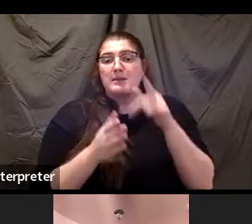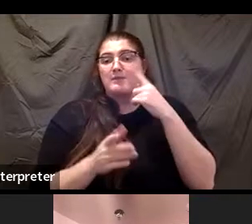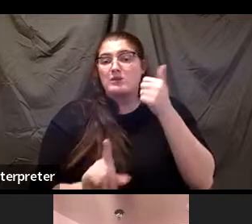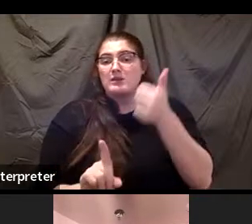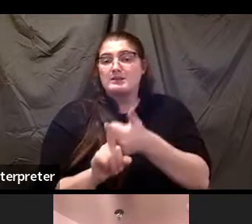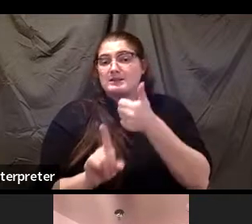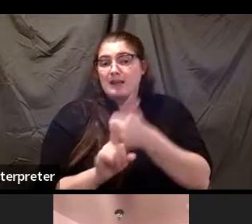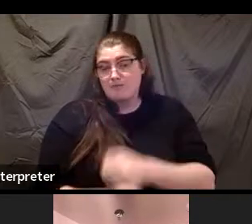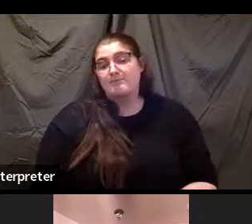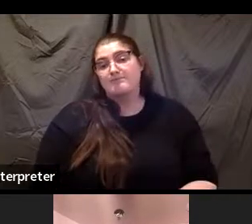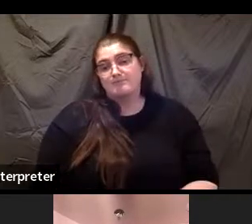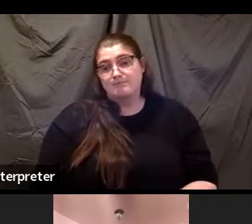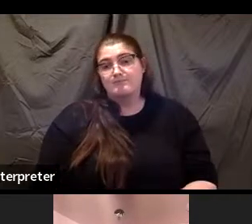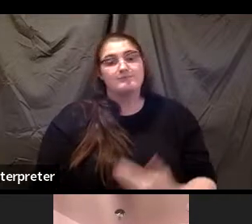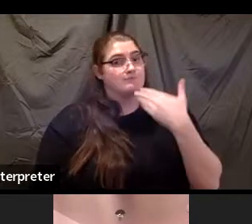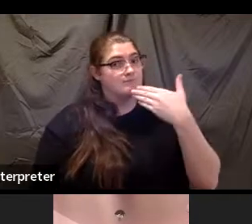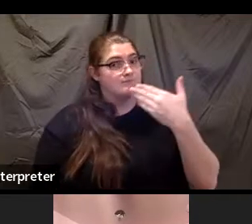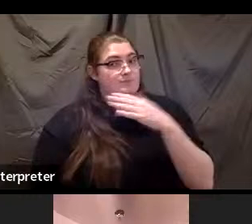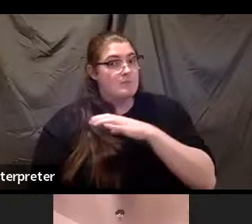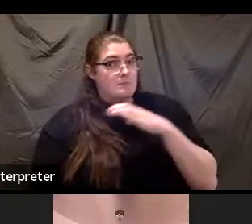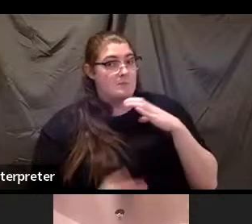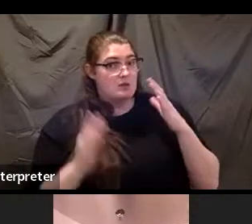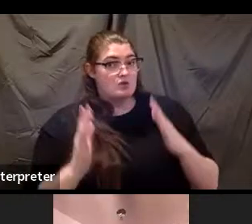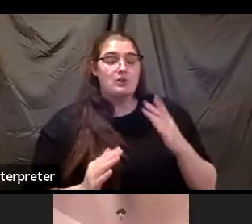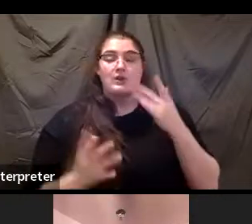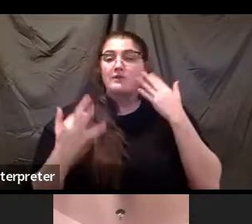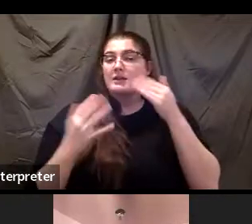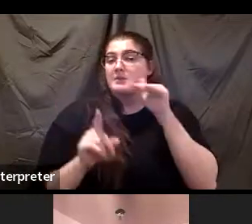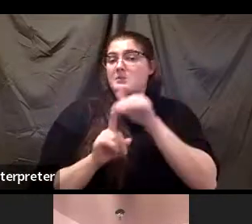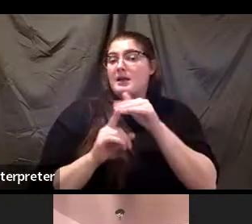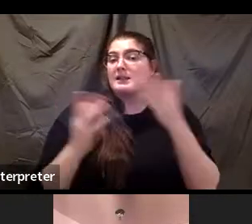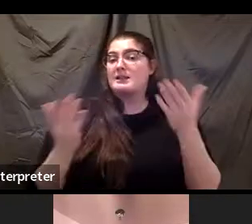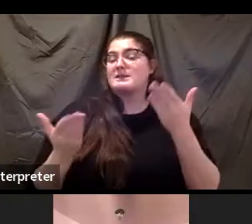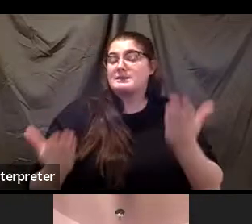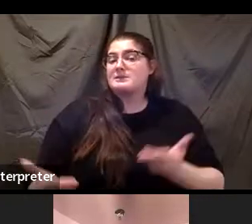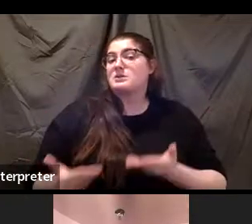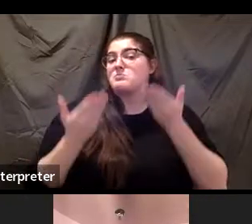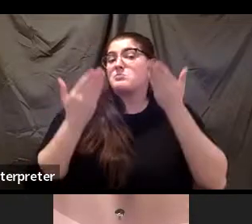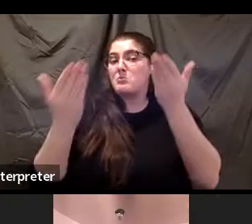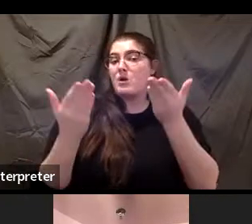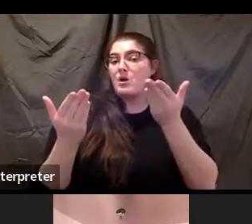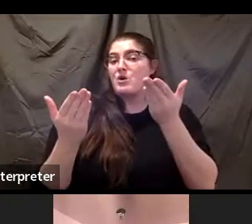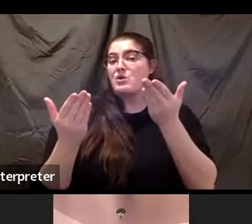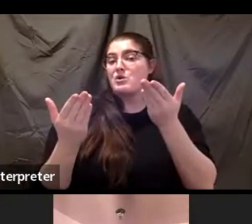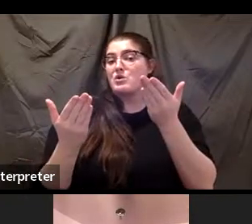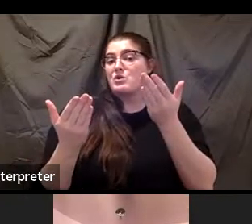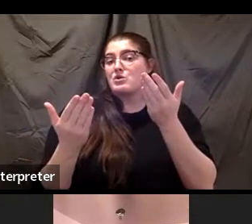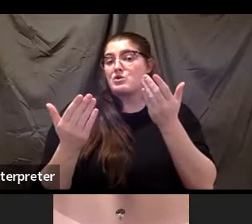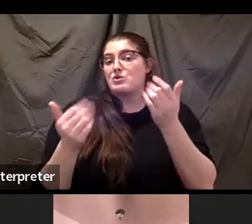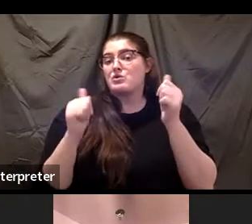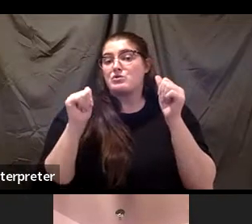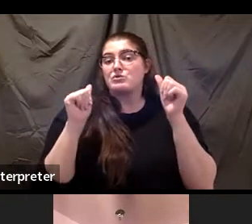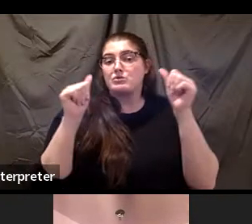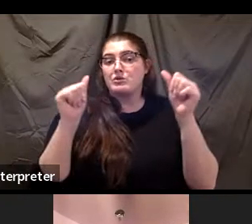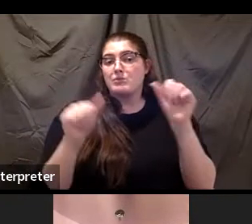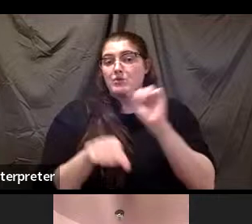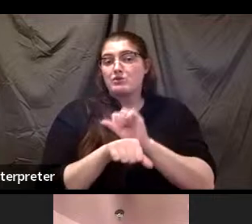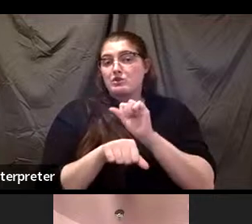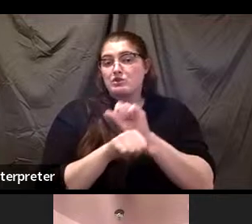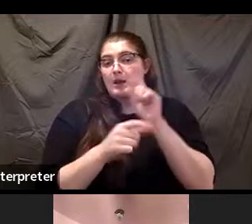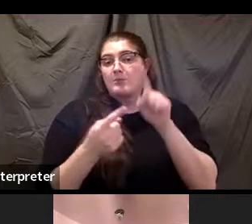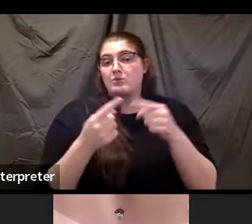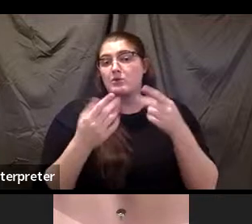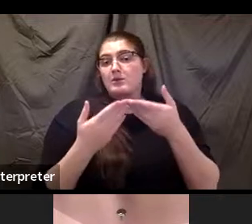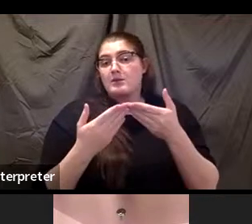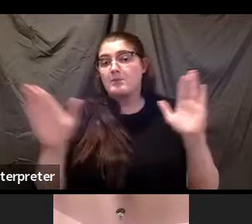Thank you, Commissioner. Friendly reminder to the public, again, this is a proposal to put a job posting out there to the public in